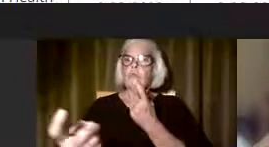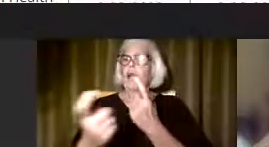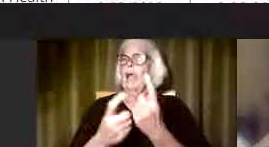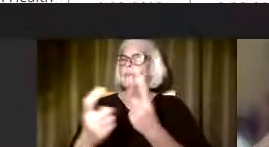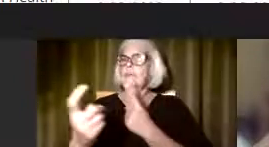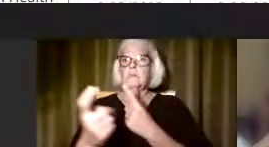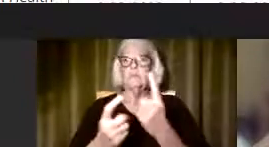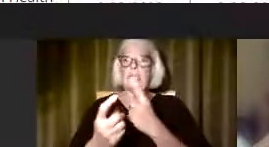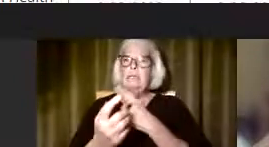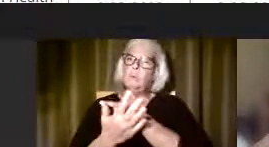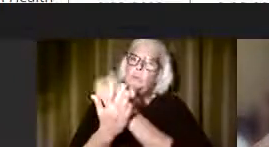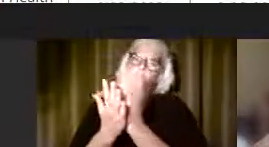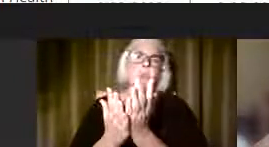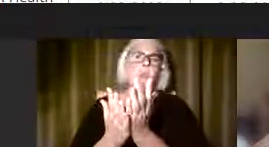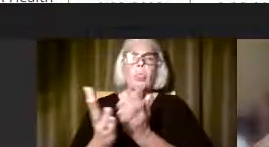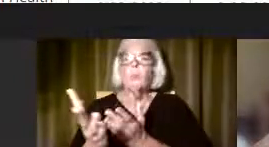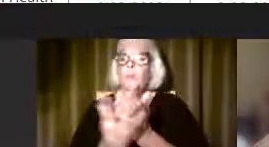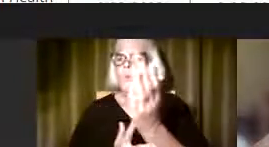information.